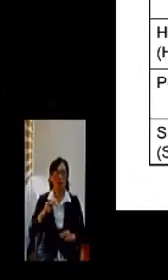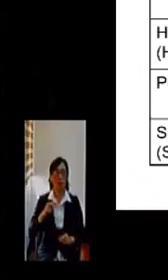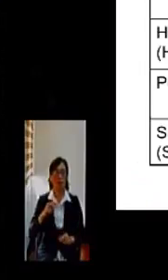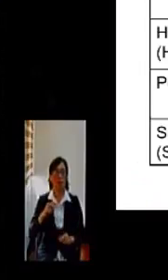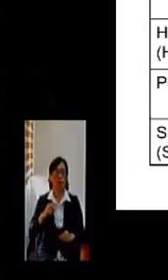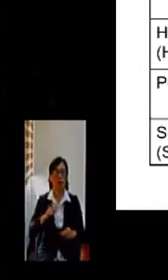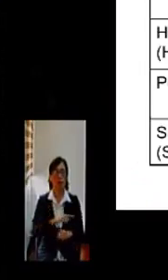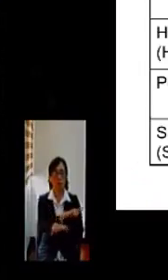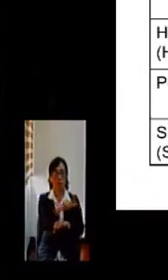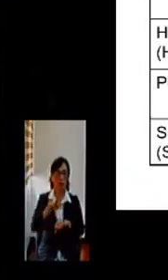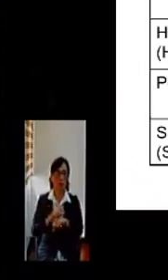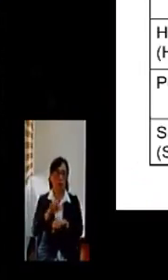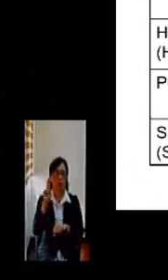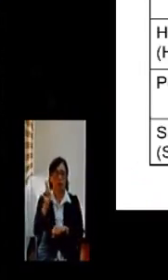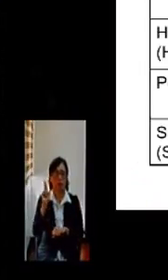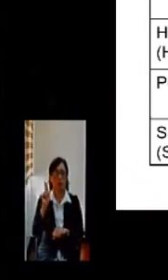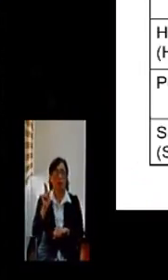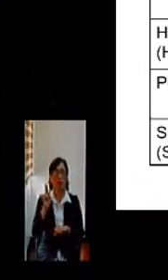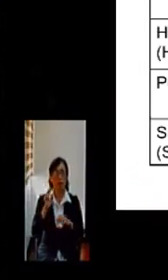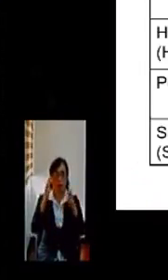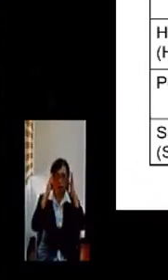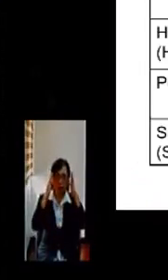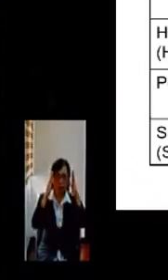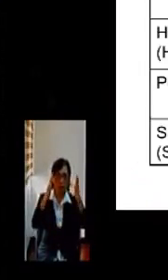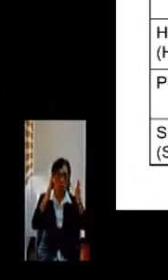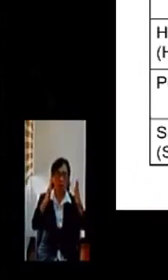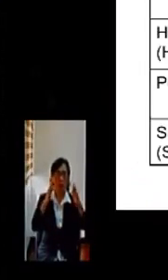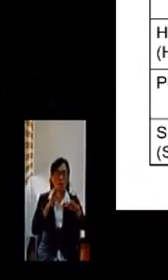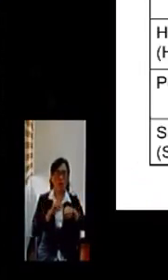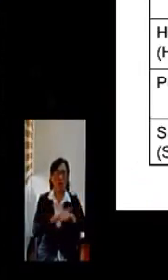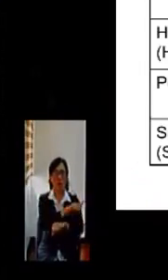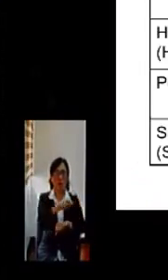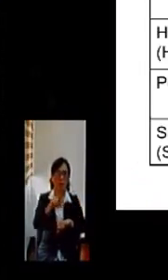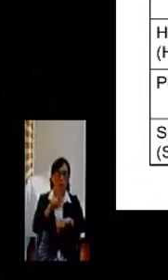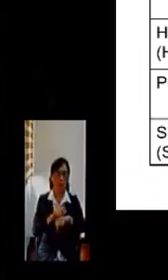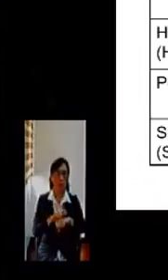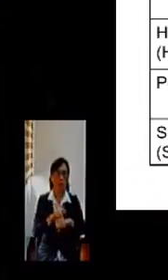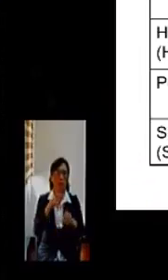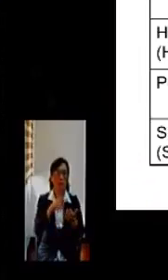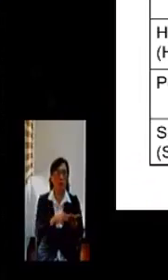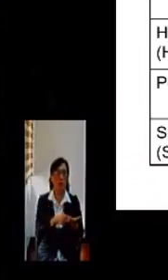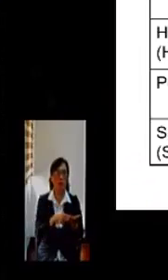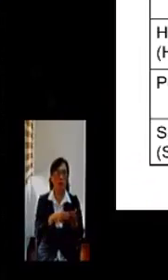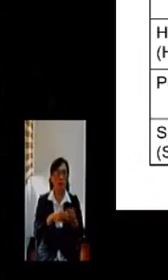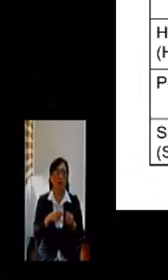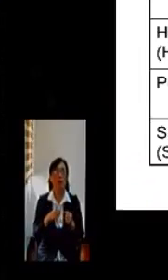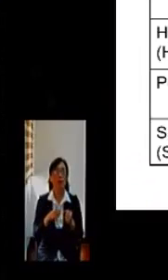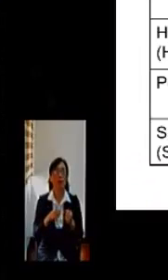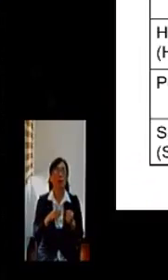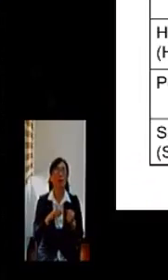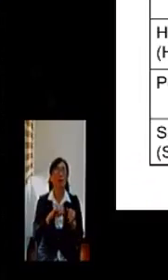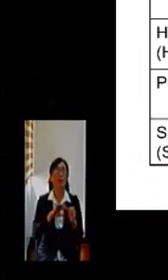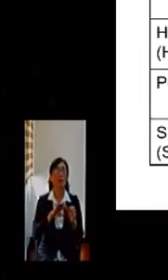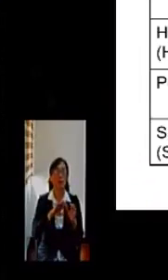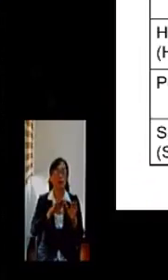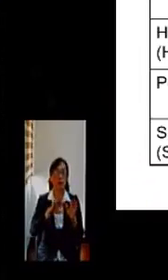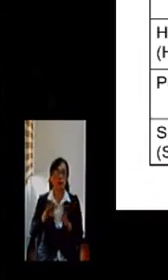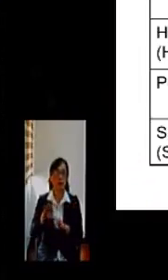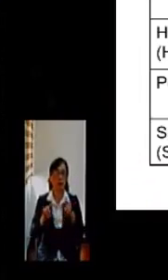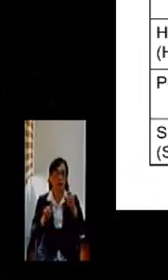And I'll focus on the land uses at some point, but also allude to the